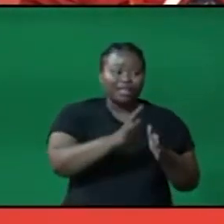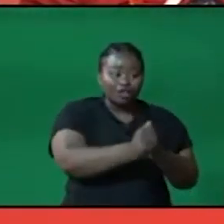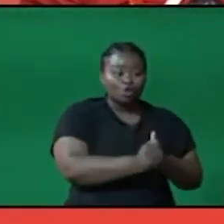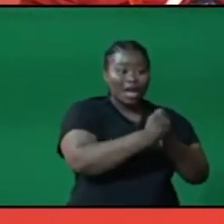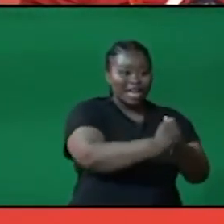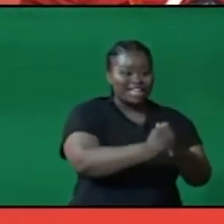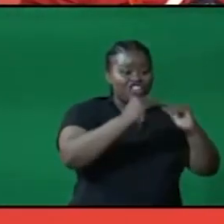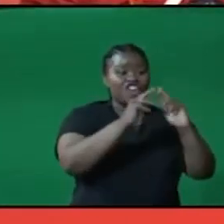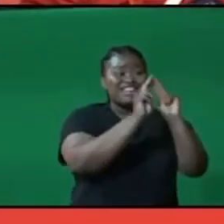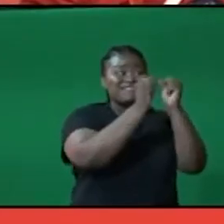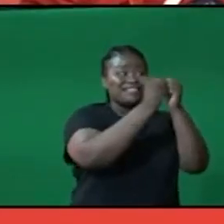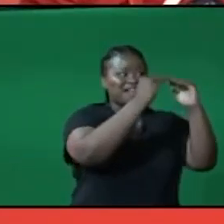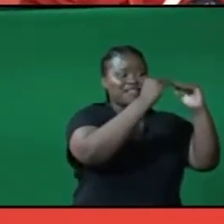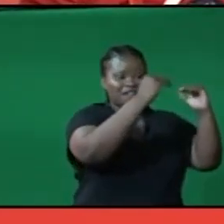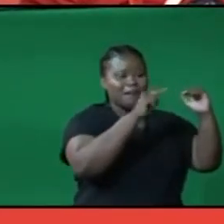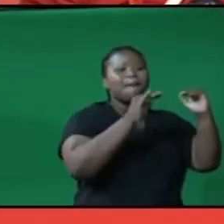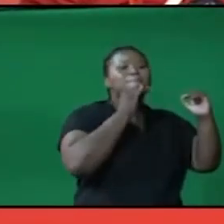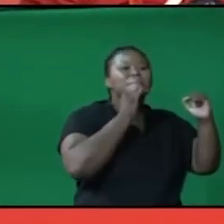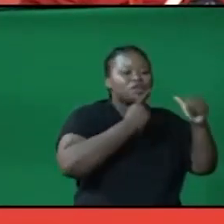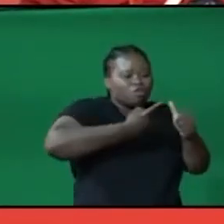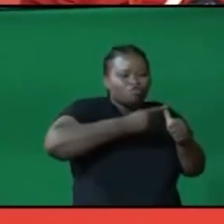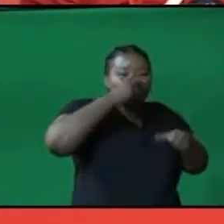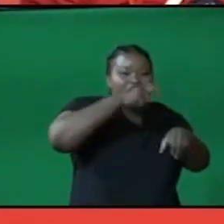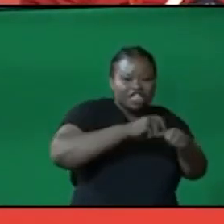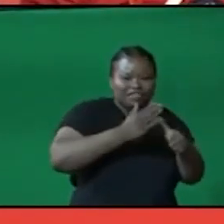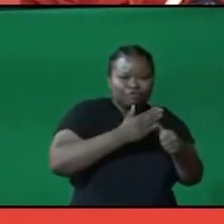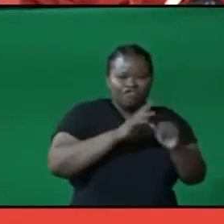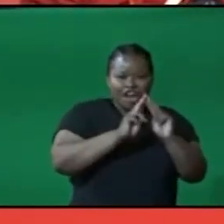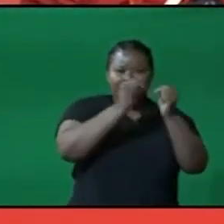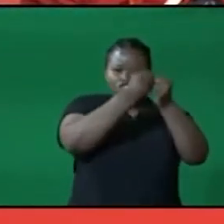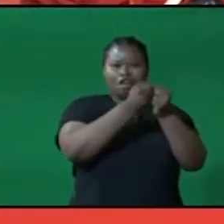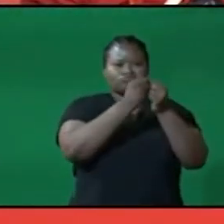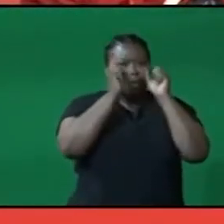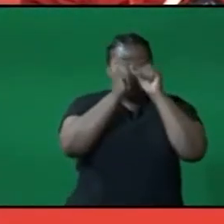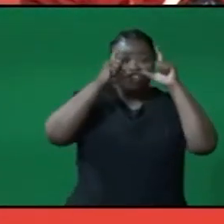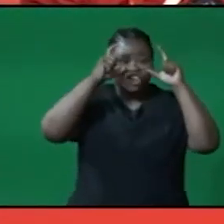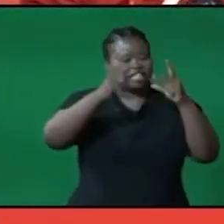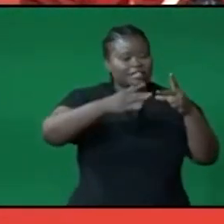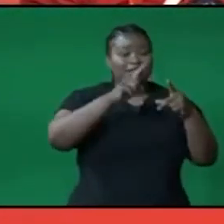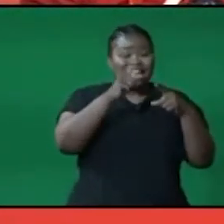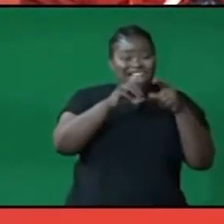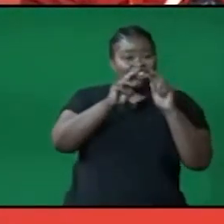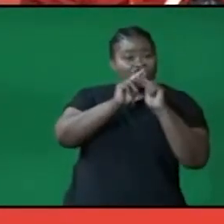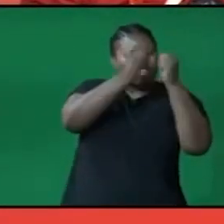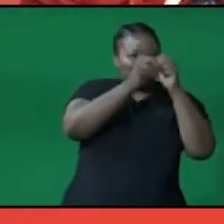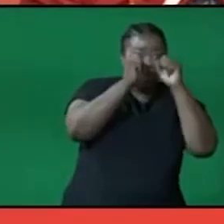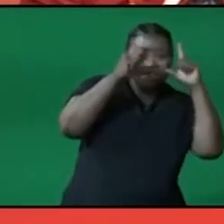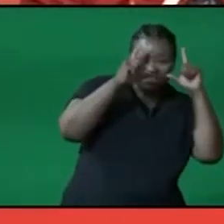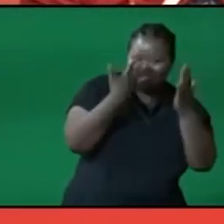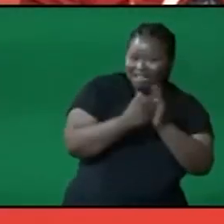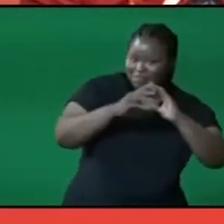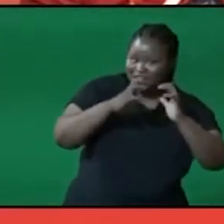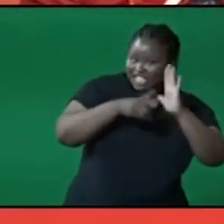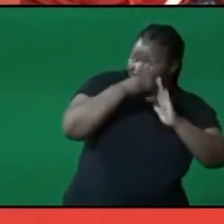national level means that you must have a national consciousness. And a national consciousness can never be developed